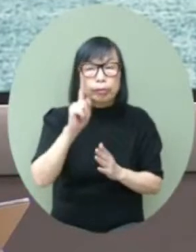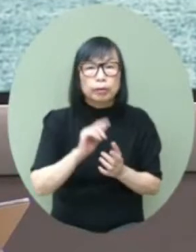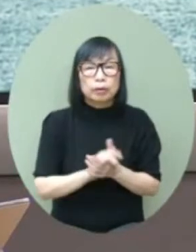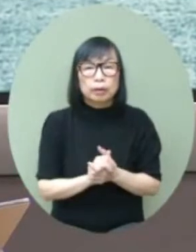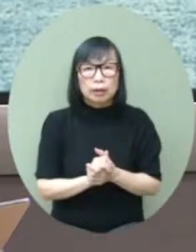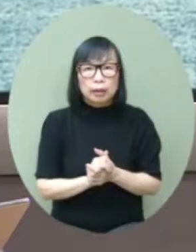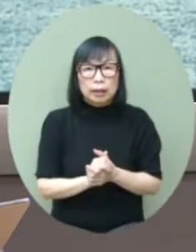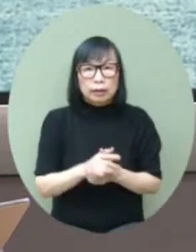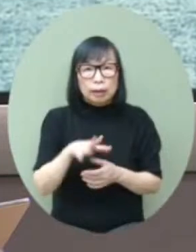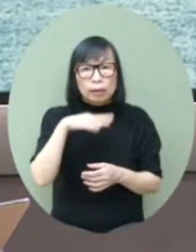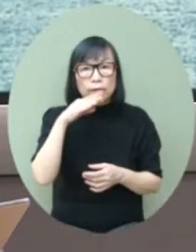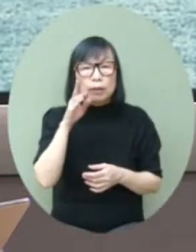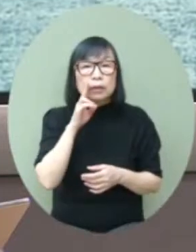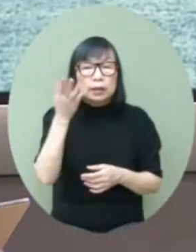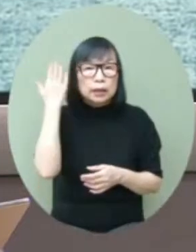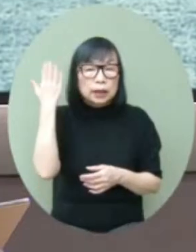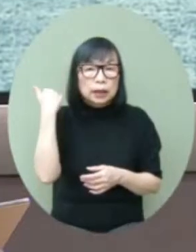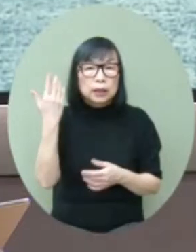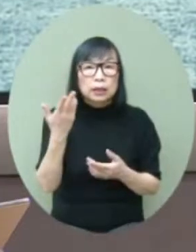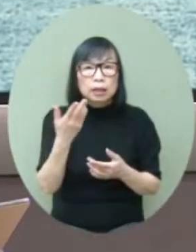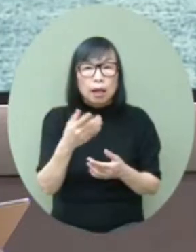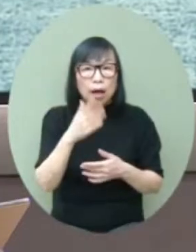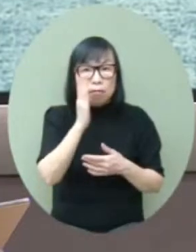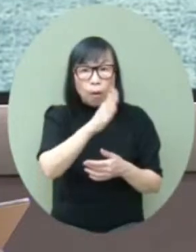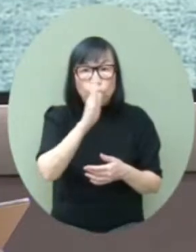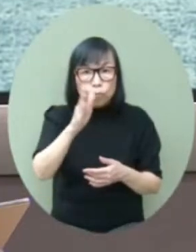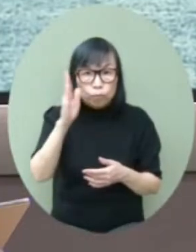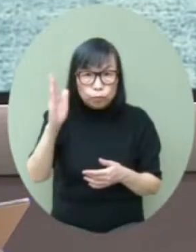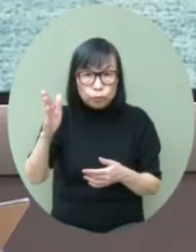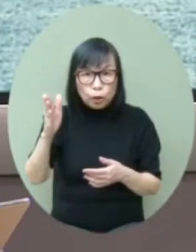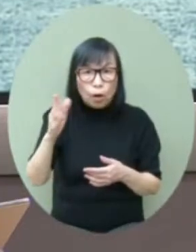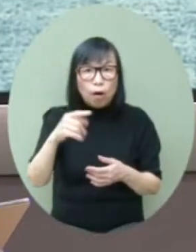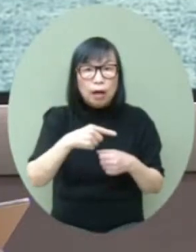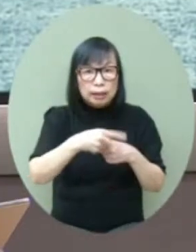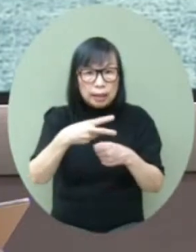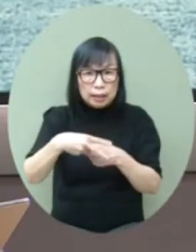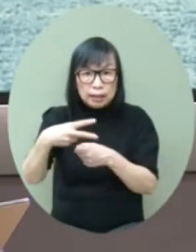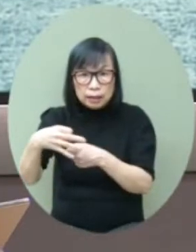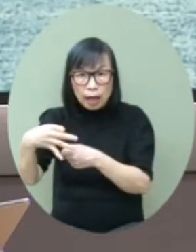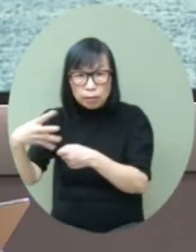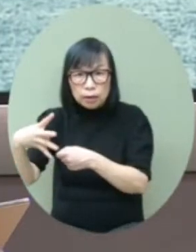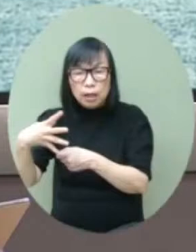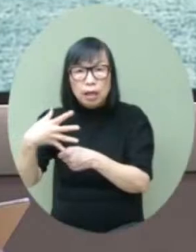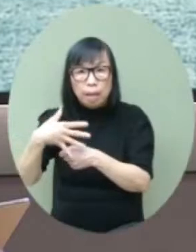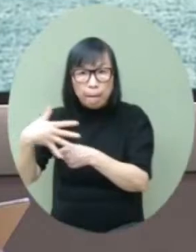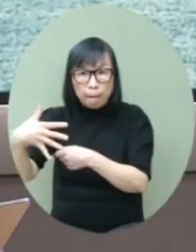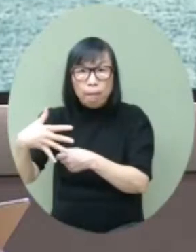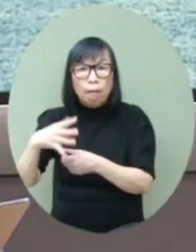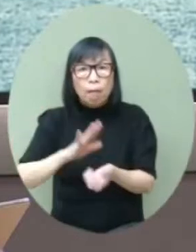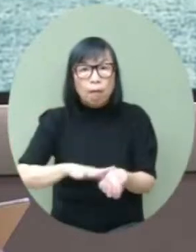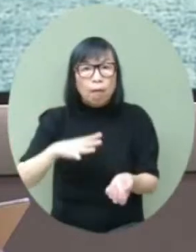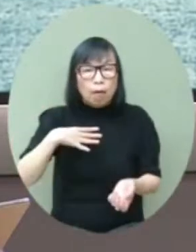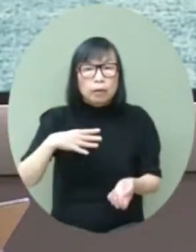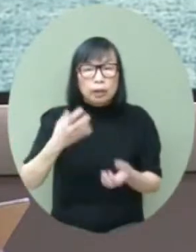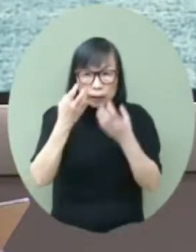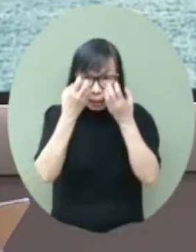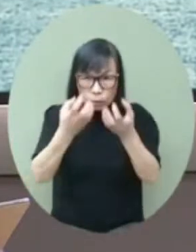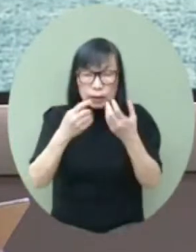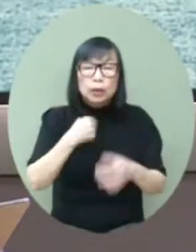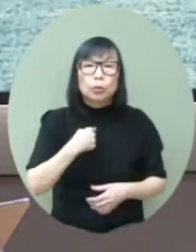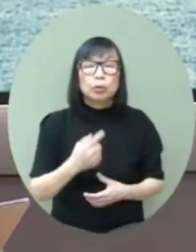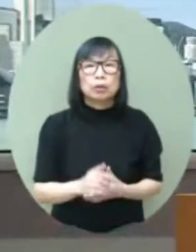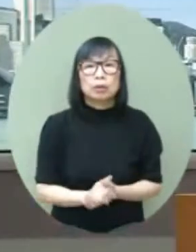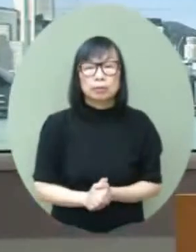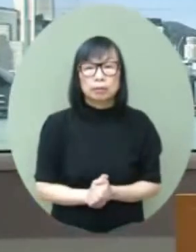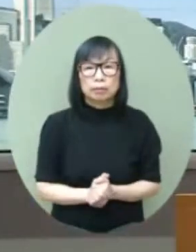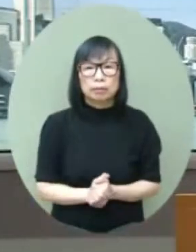of infection cases will steadily go up, and that would result, as in the case of the 1st to 4th wave